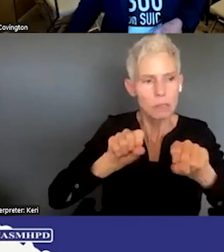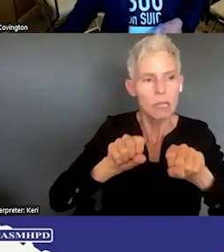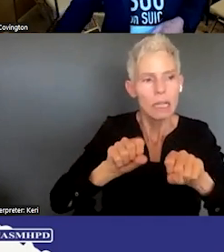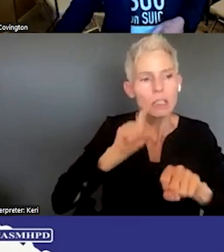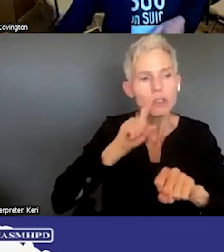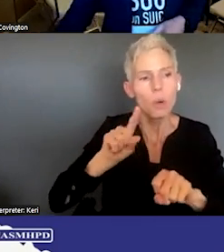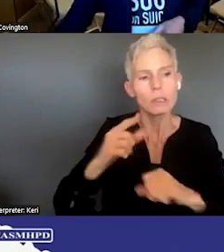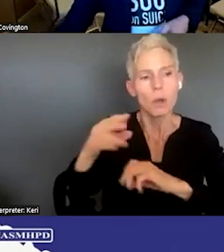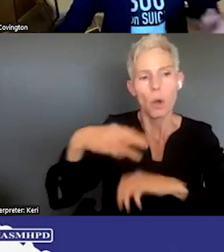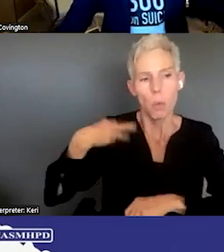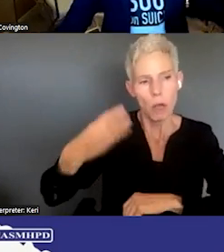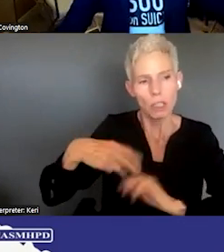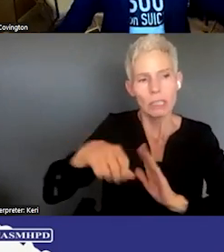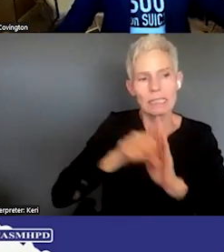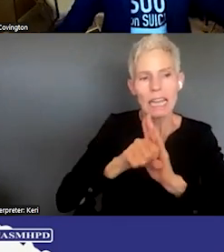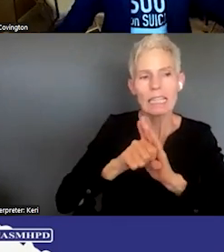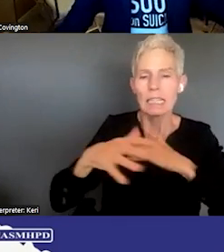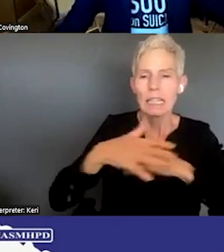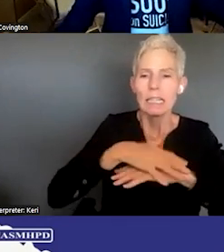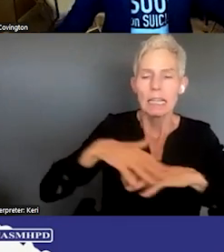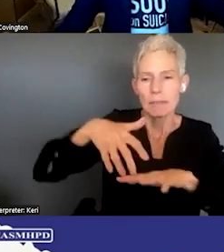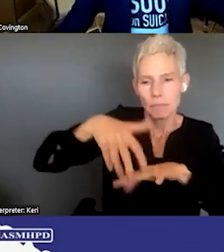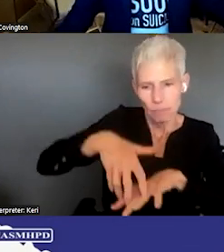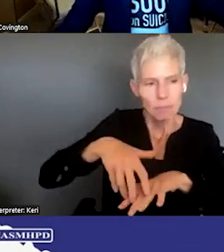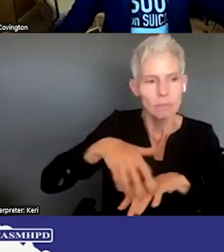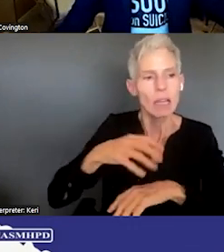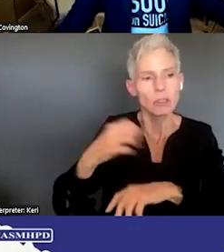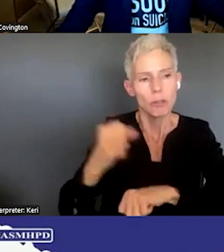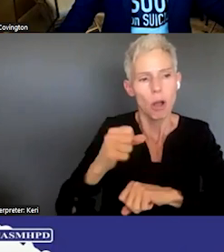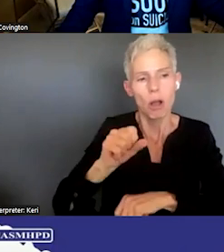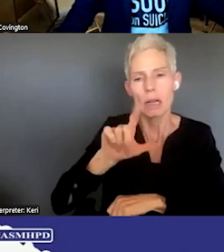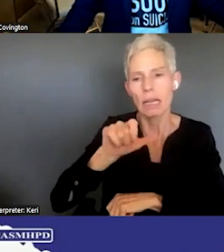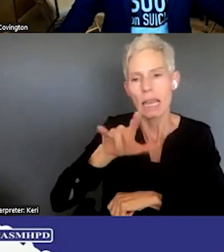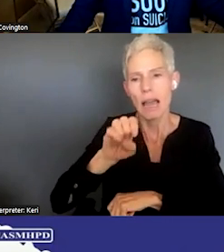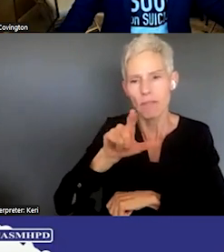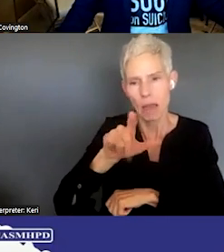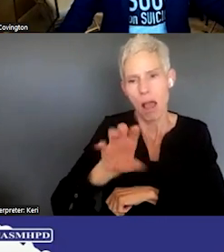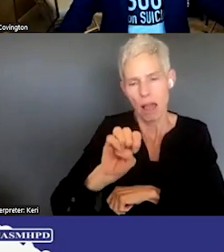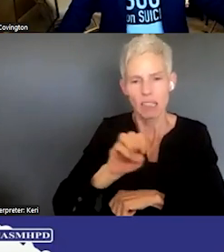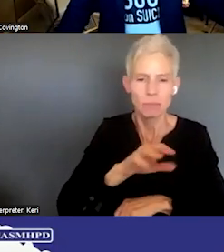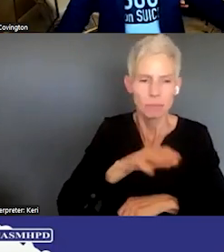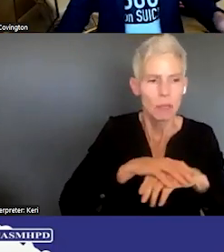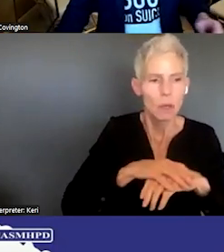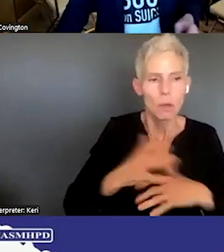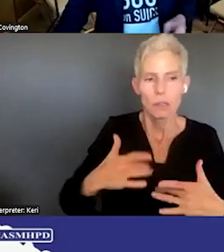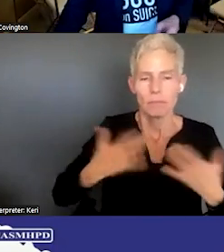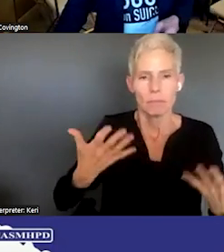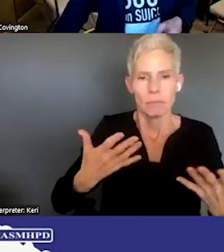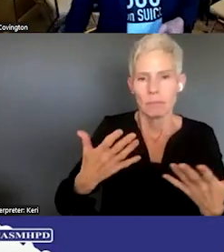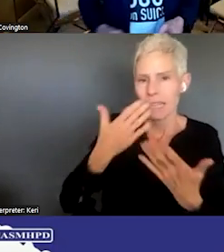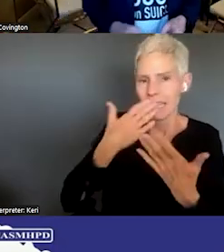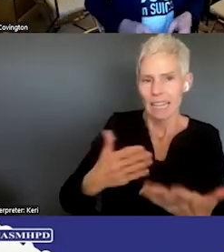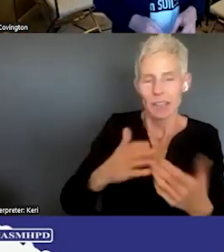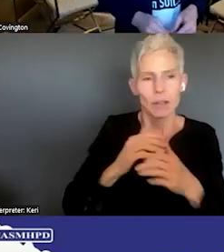Lifeline. That'll be this Friday at 1 p.m. Eastern Time. We are so delighted, thank you.